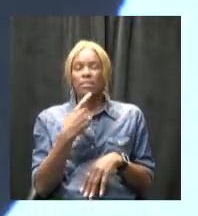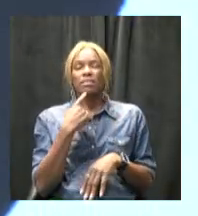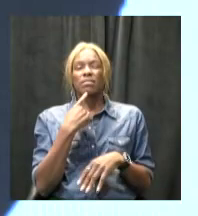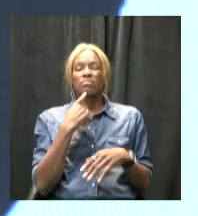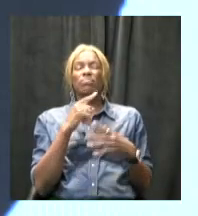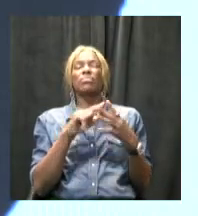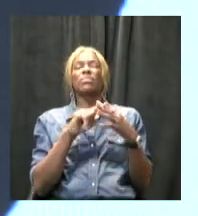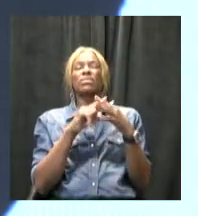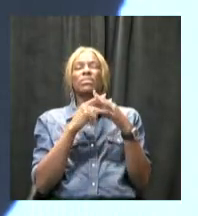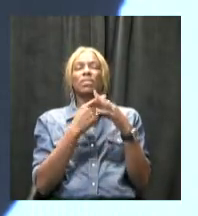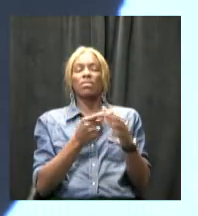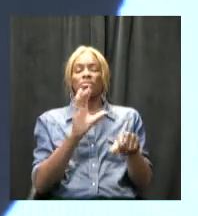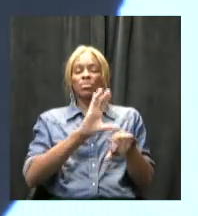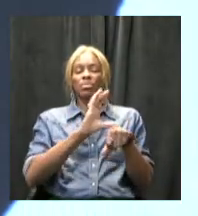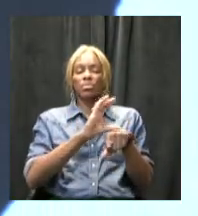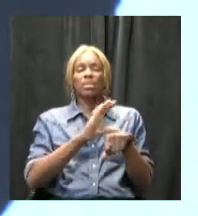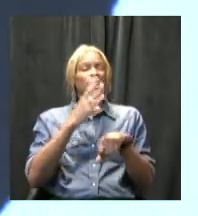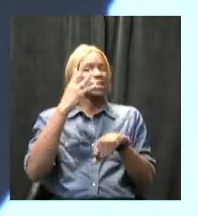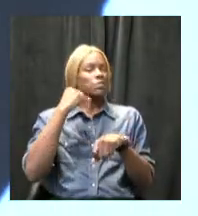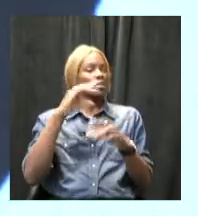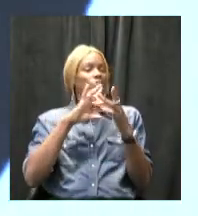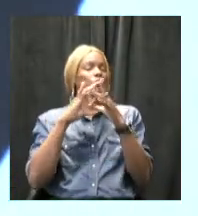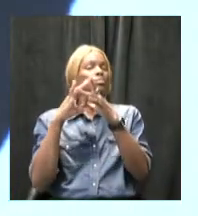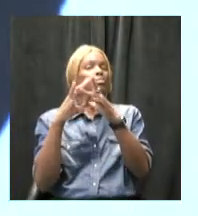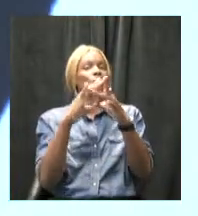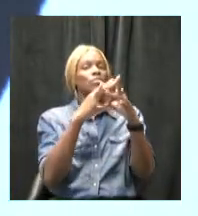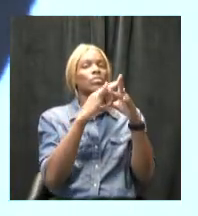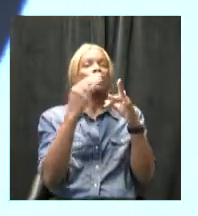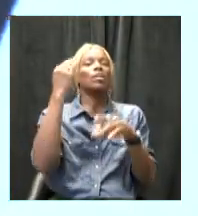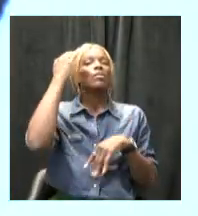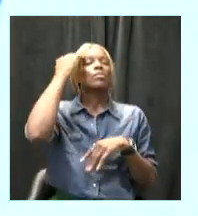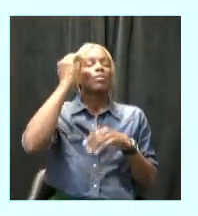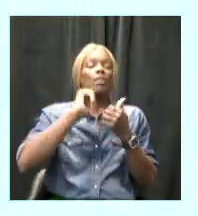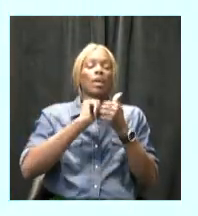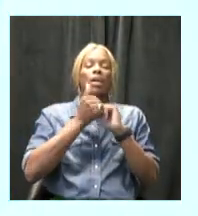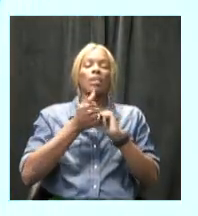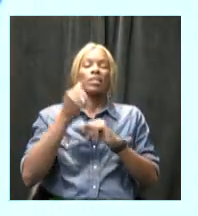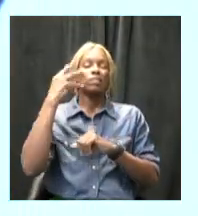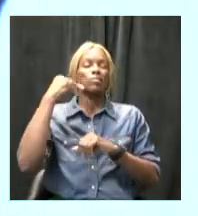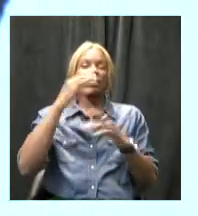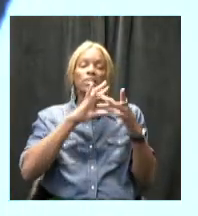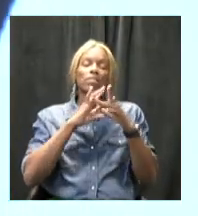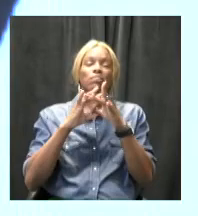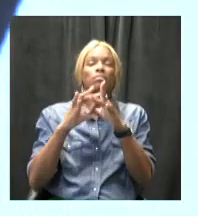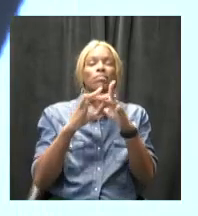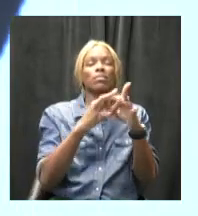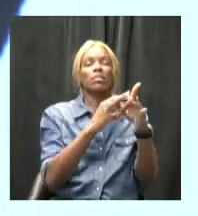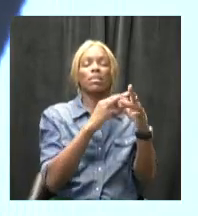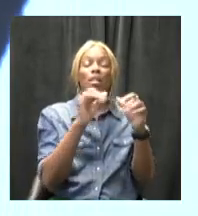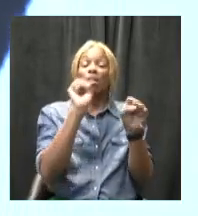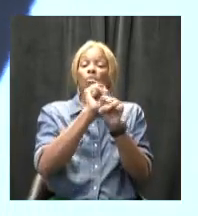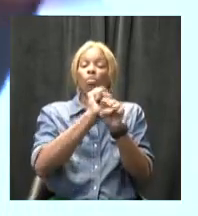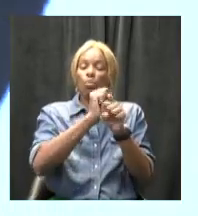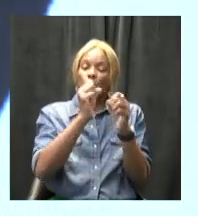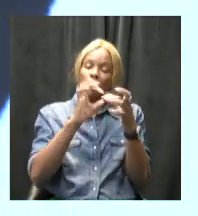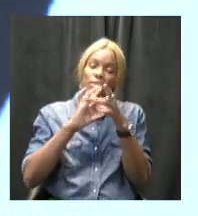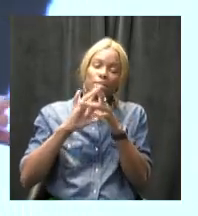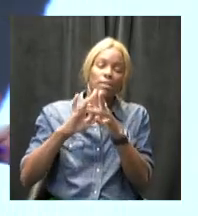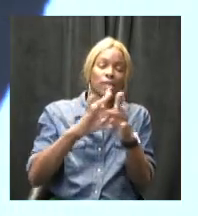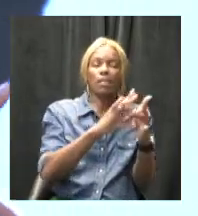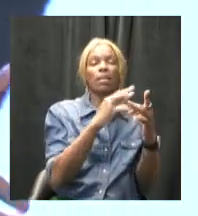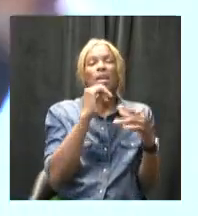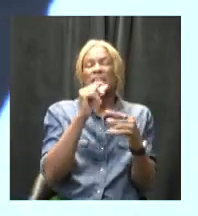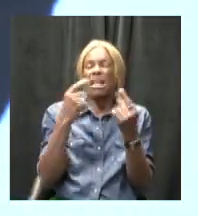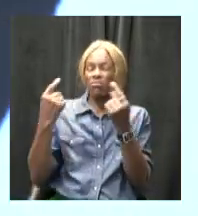that has some unity. I want to start a church that knows what it's like to have harmony, that knows what it's like to work together, not fight against